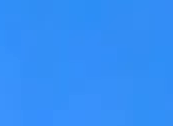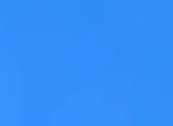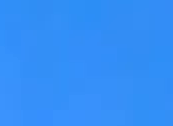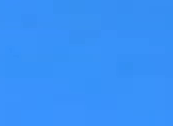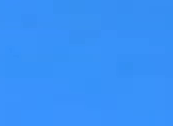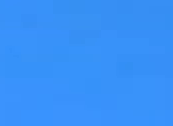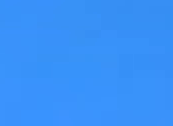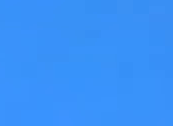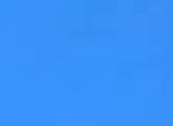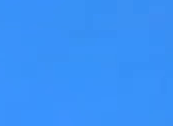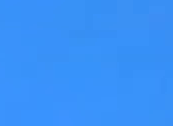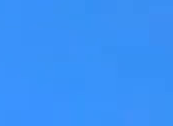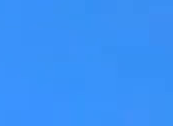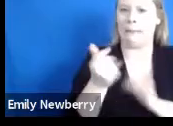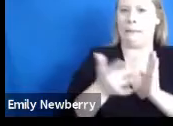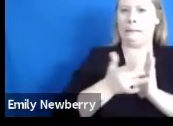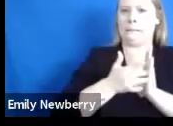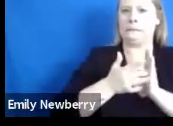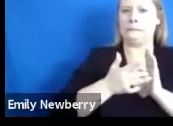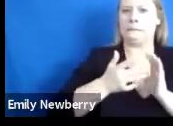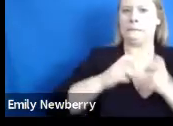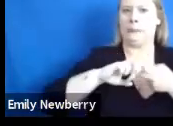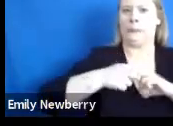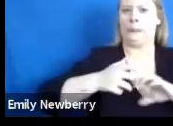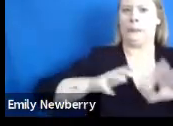Having a little technical difficulties here.